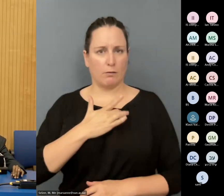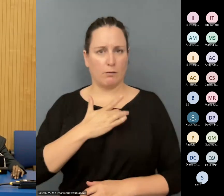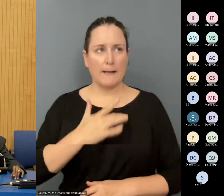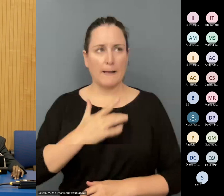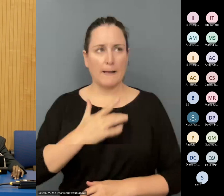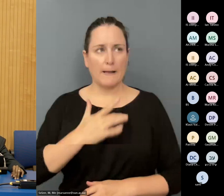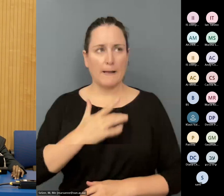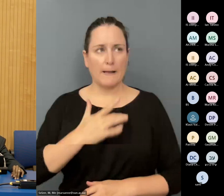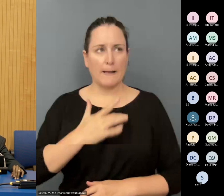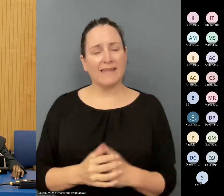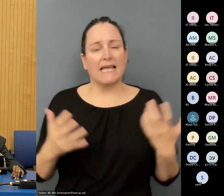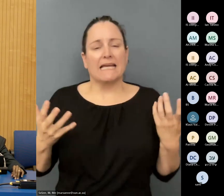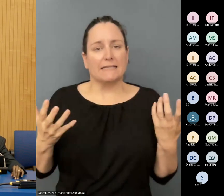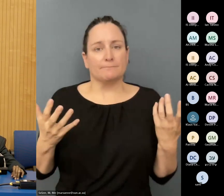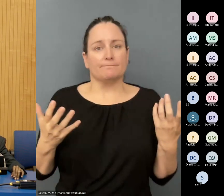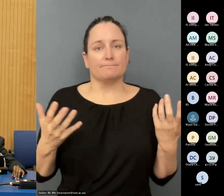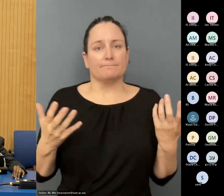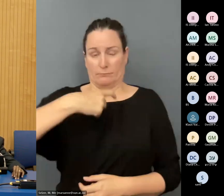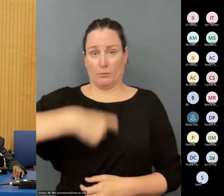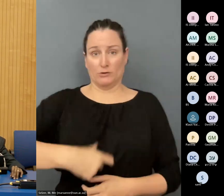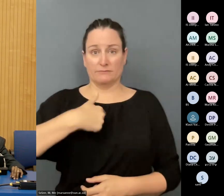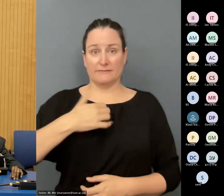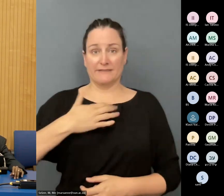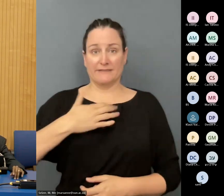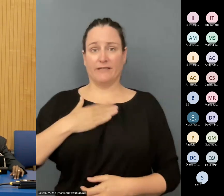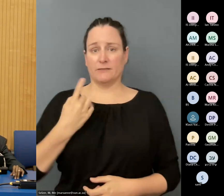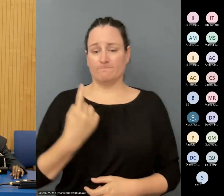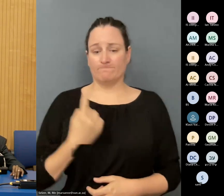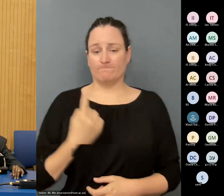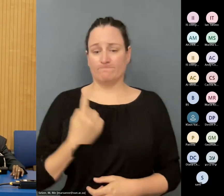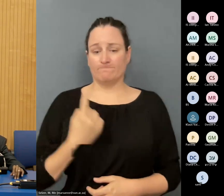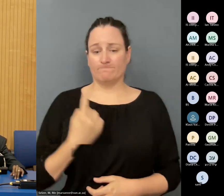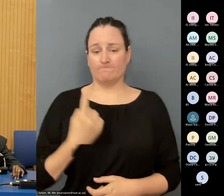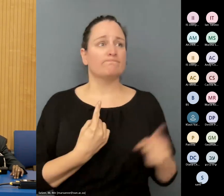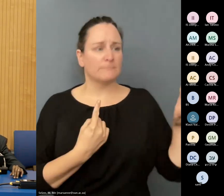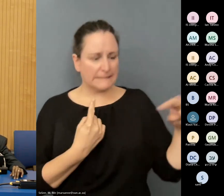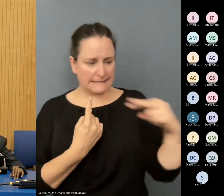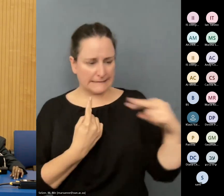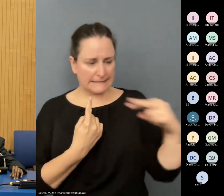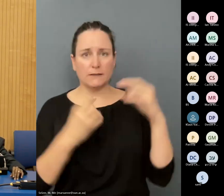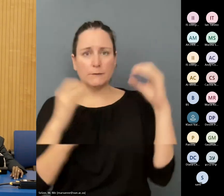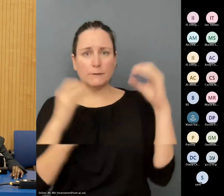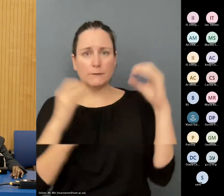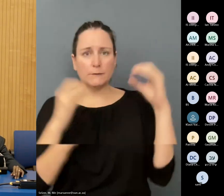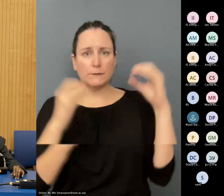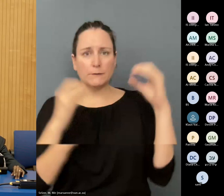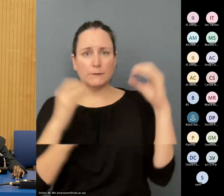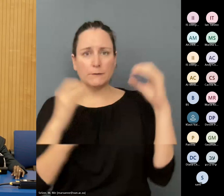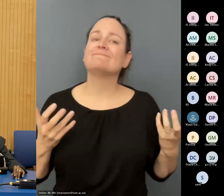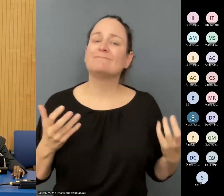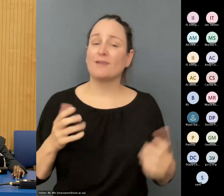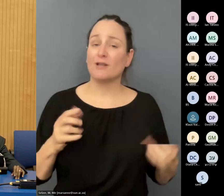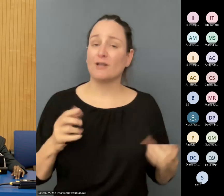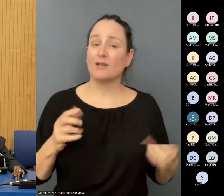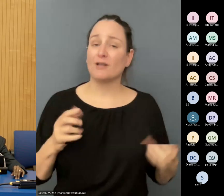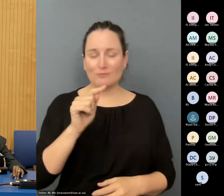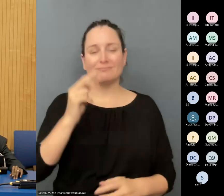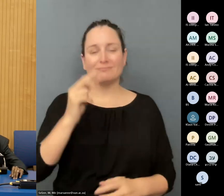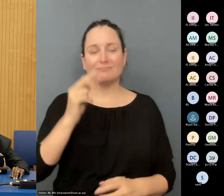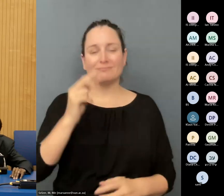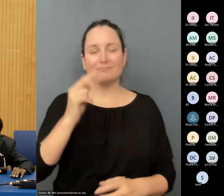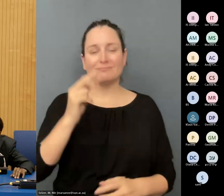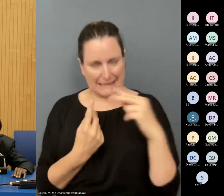no human being wants to experience. So I must congratulate you for what you're doing for the women of Mexico